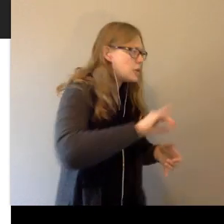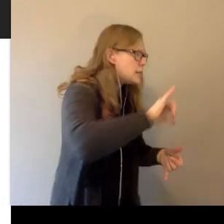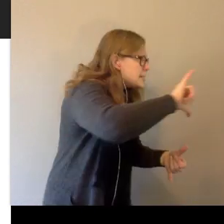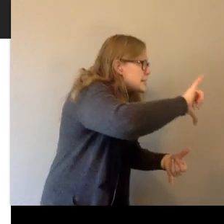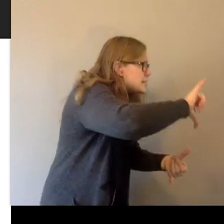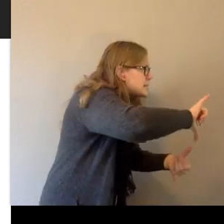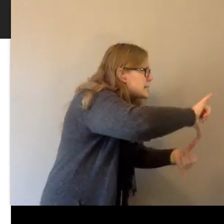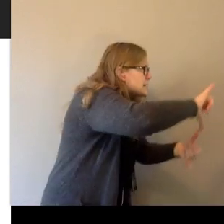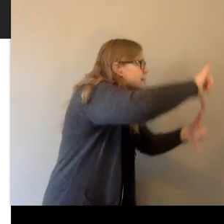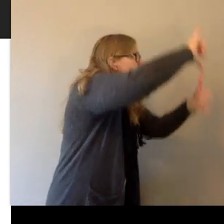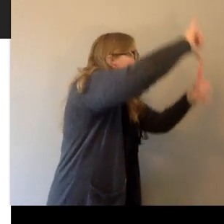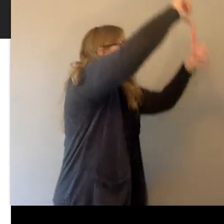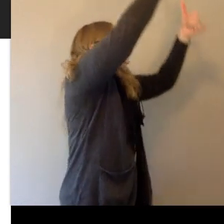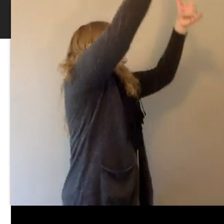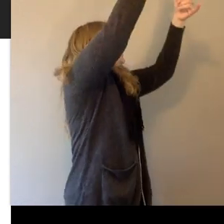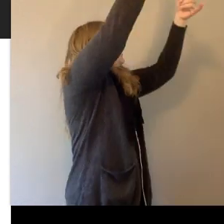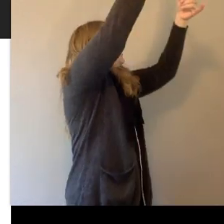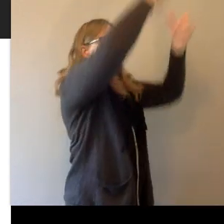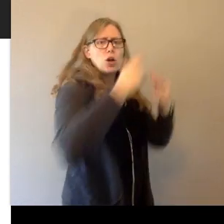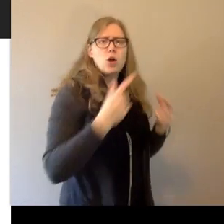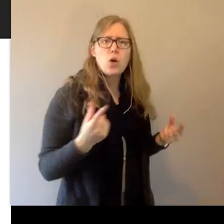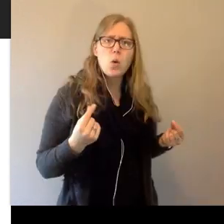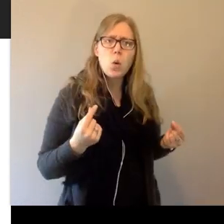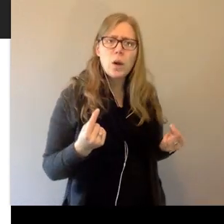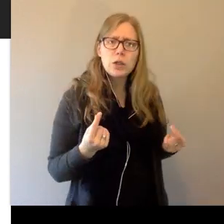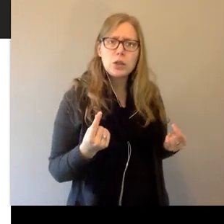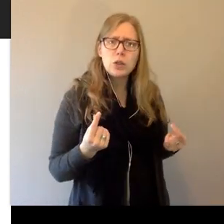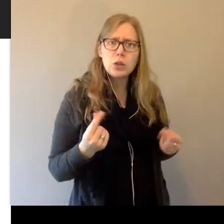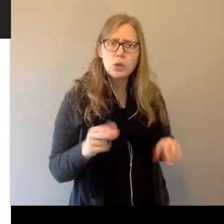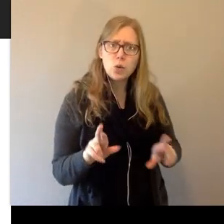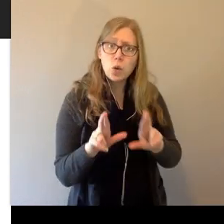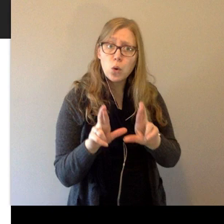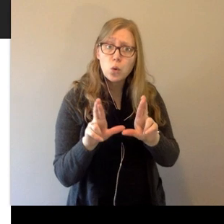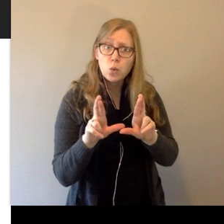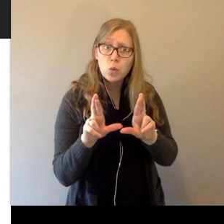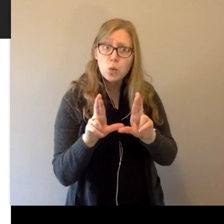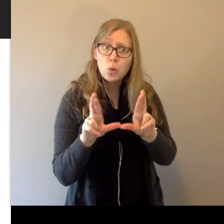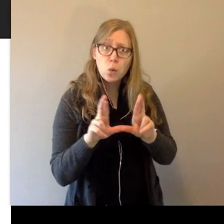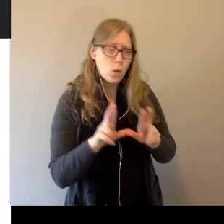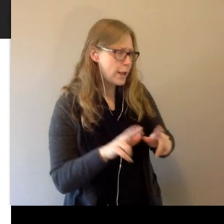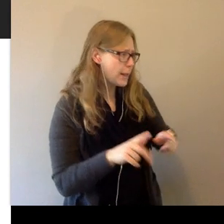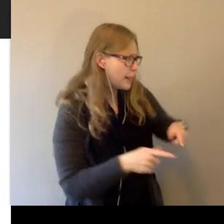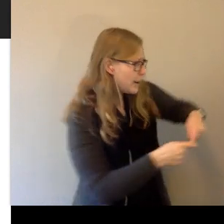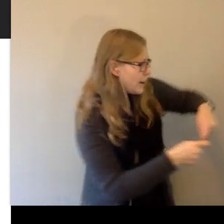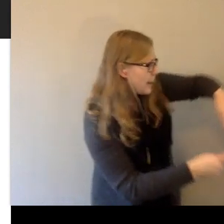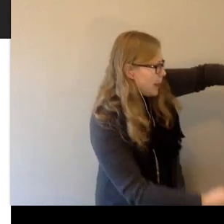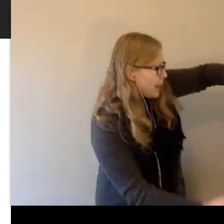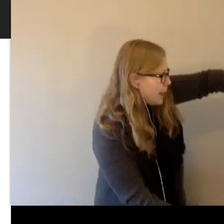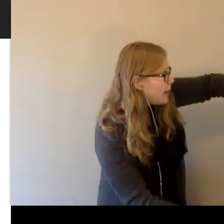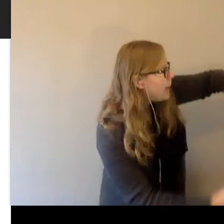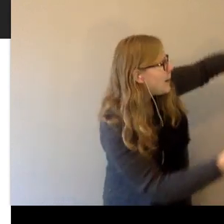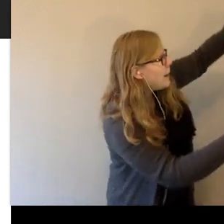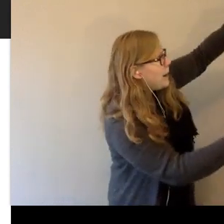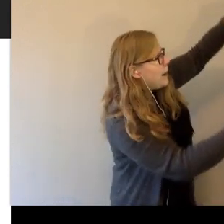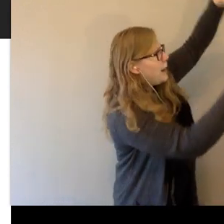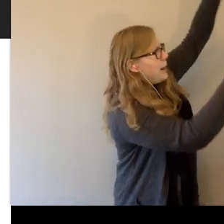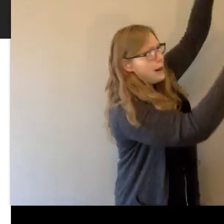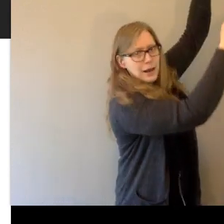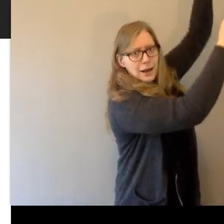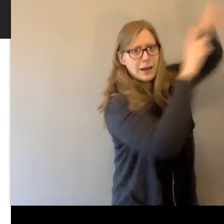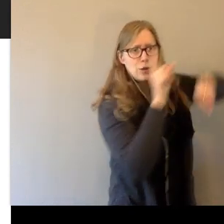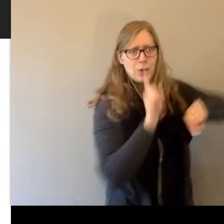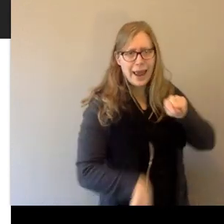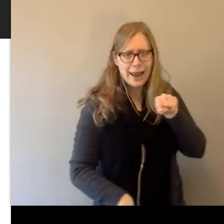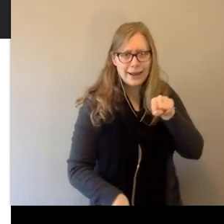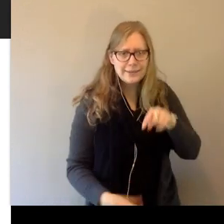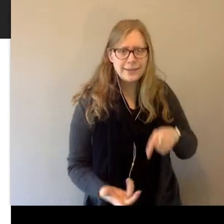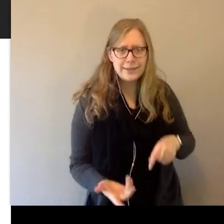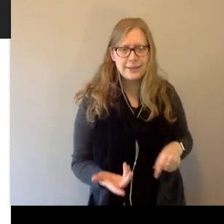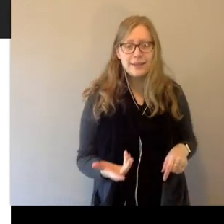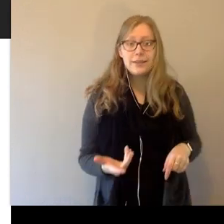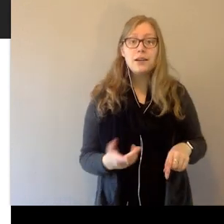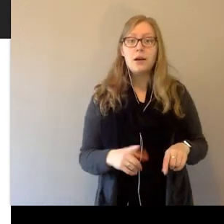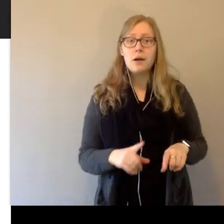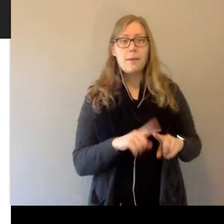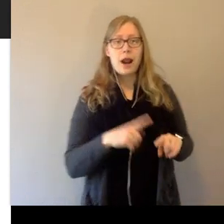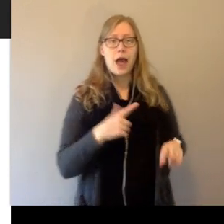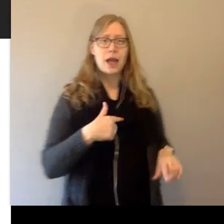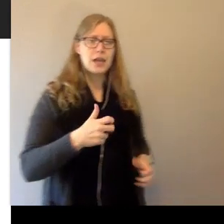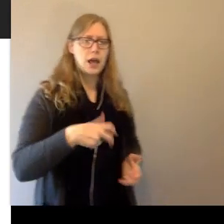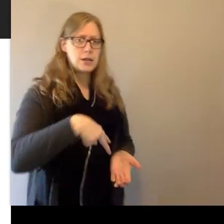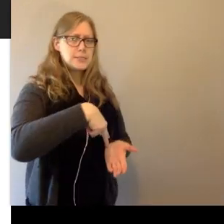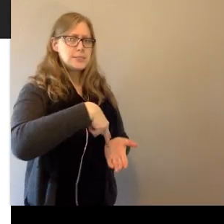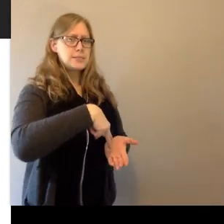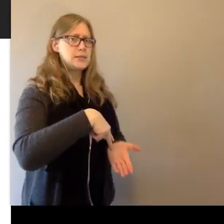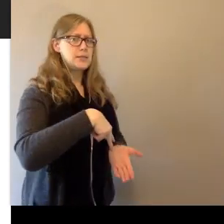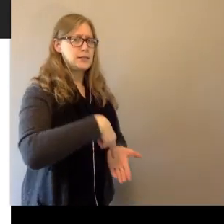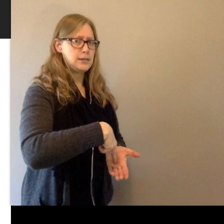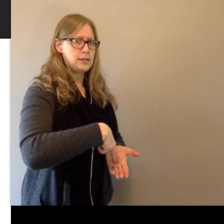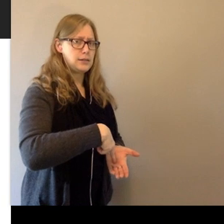you can't get out a measuring tape, but I can certainly measure how far I'm standing from the building. And I can use special tools